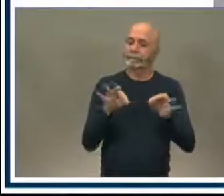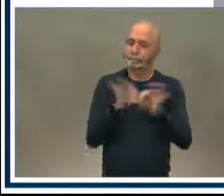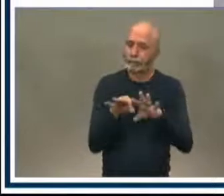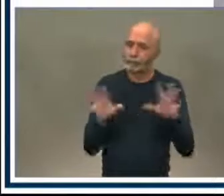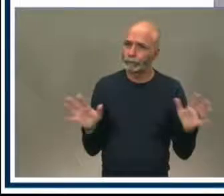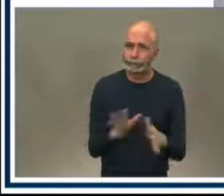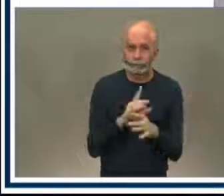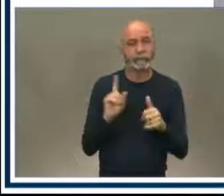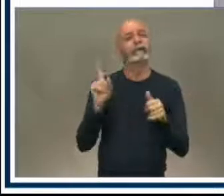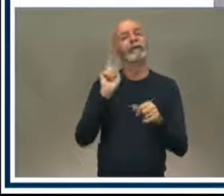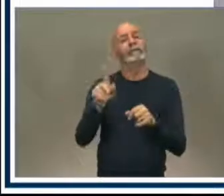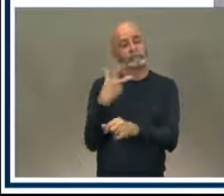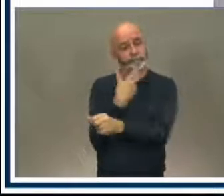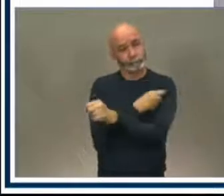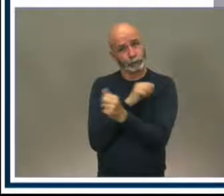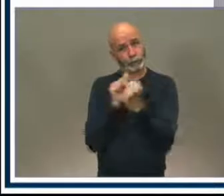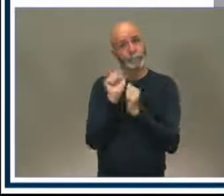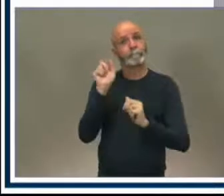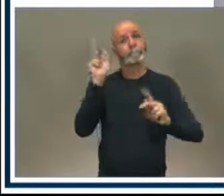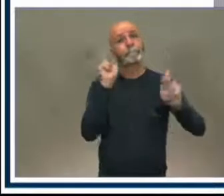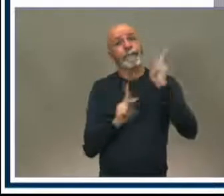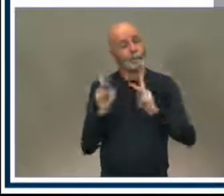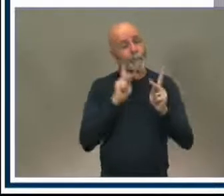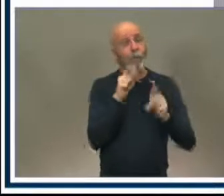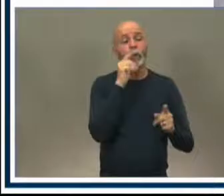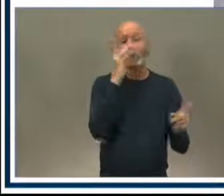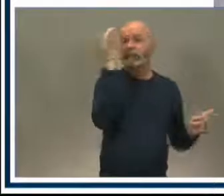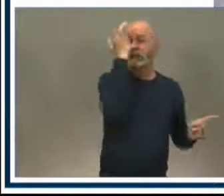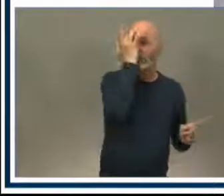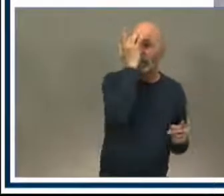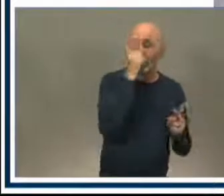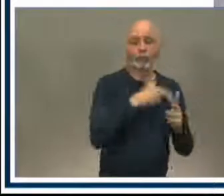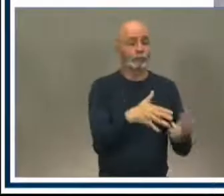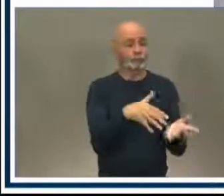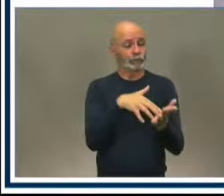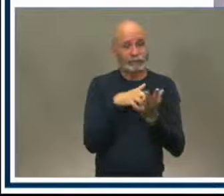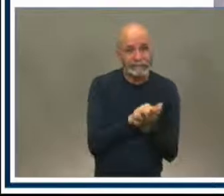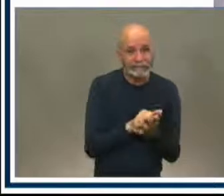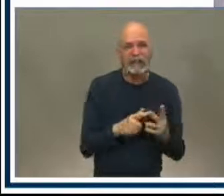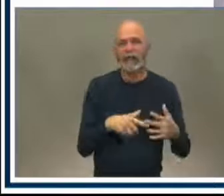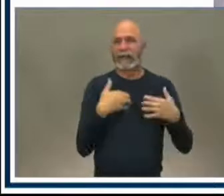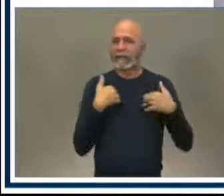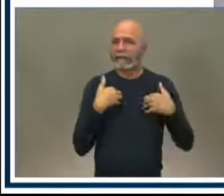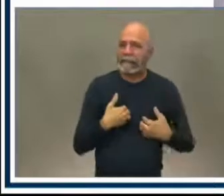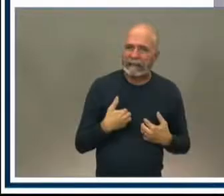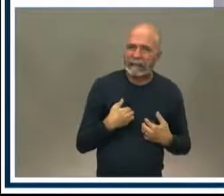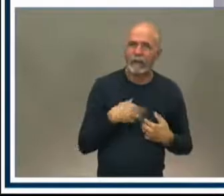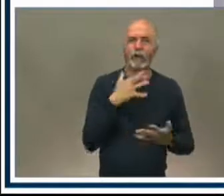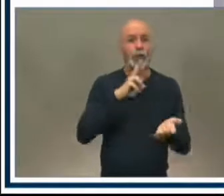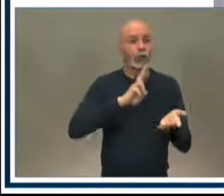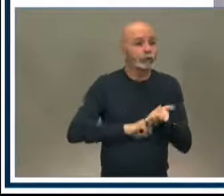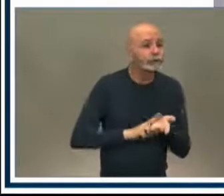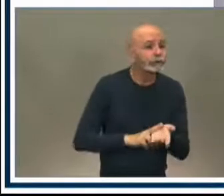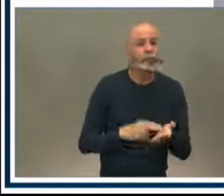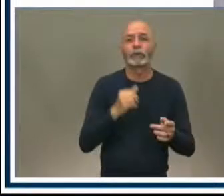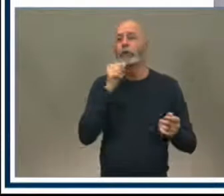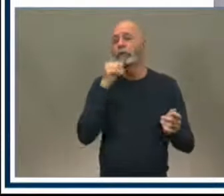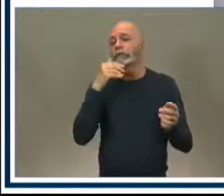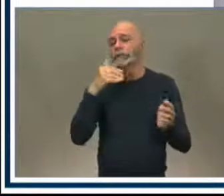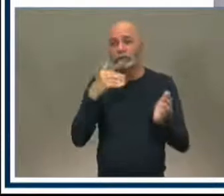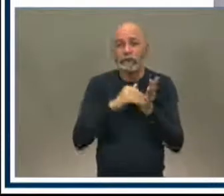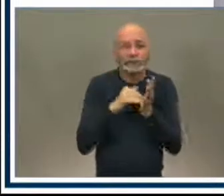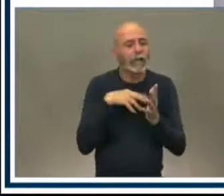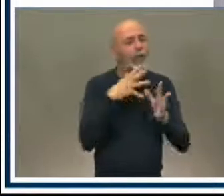around vulnerable people. And we want people to get vaccinated. The mandate is in place. I think when